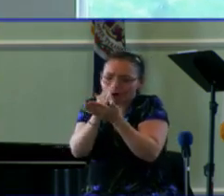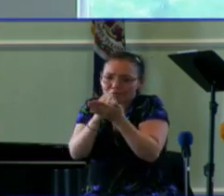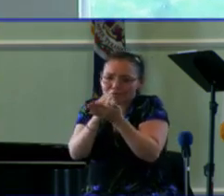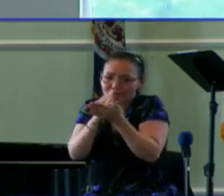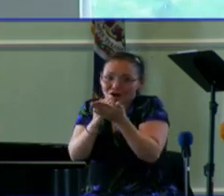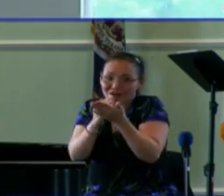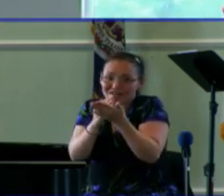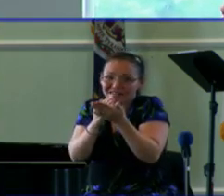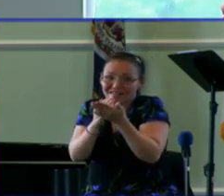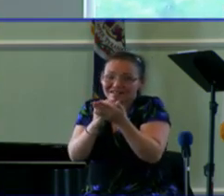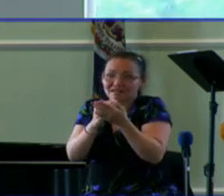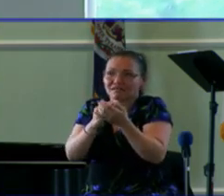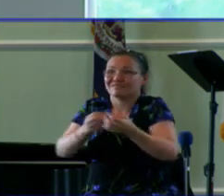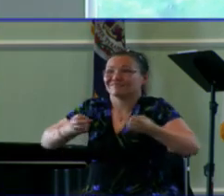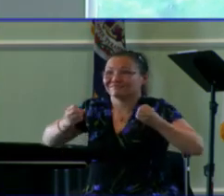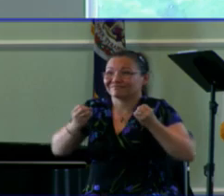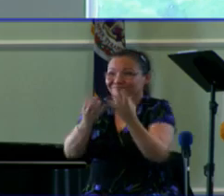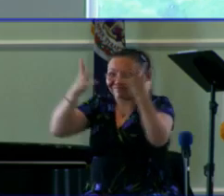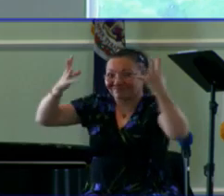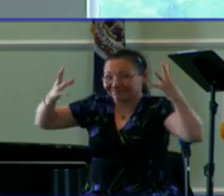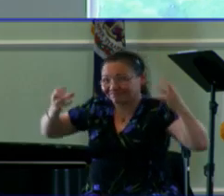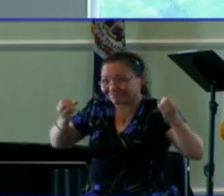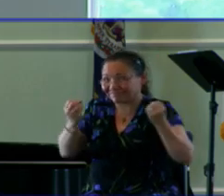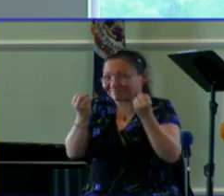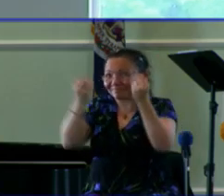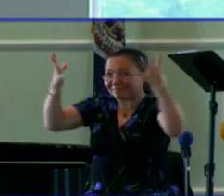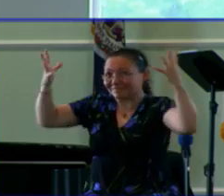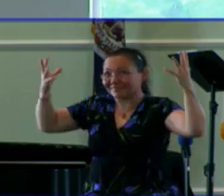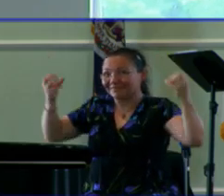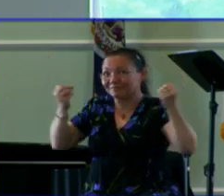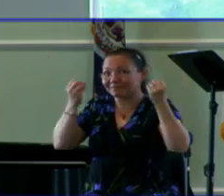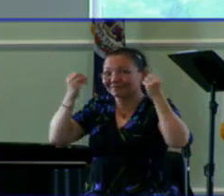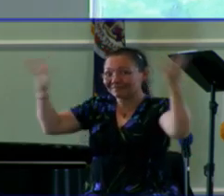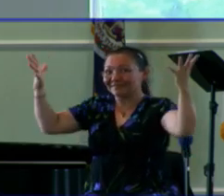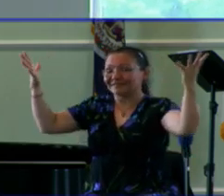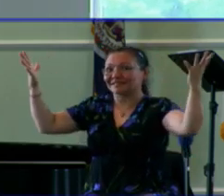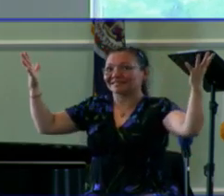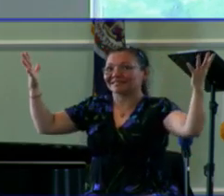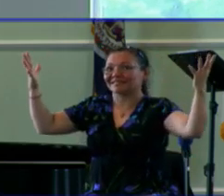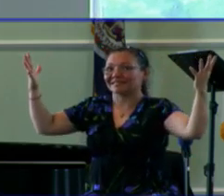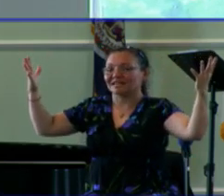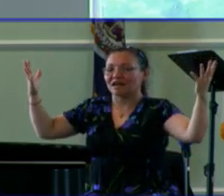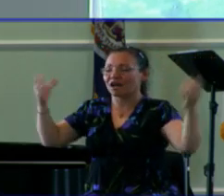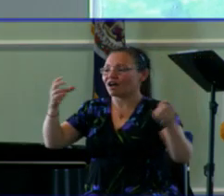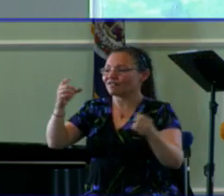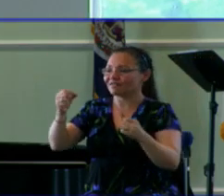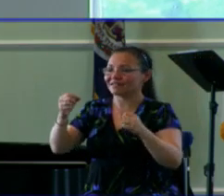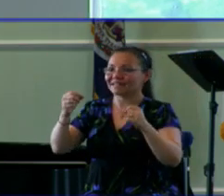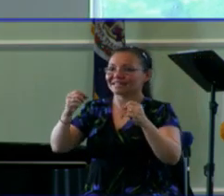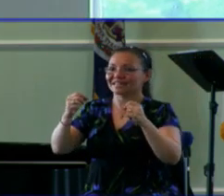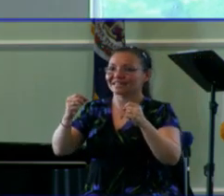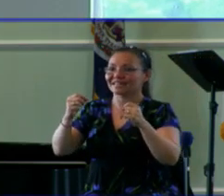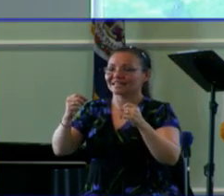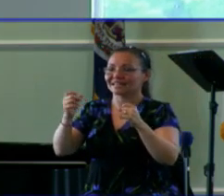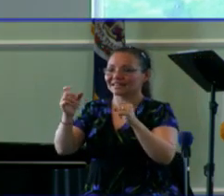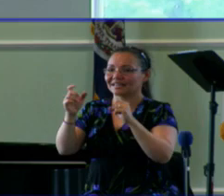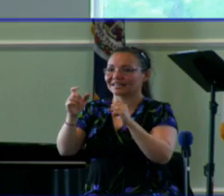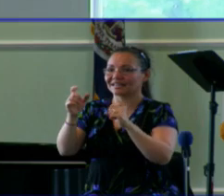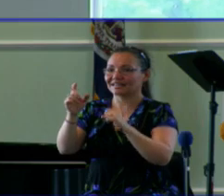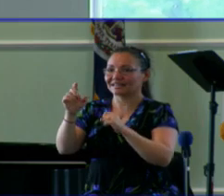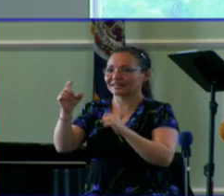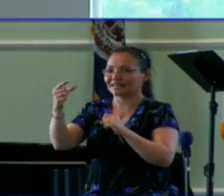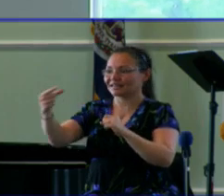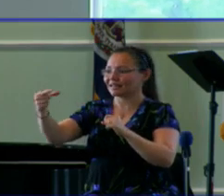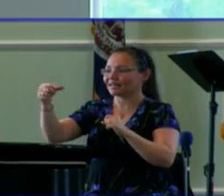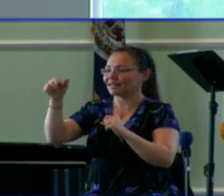of the billions and billions of galaxies in the universe.